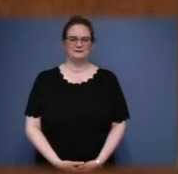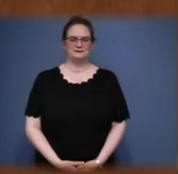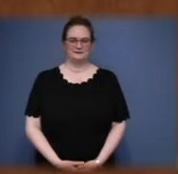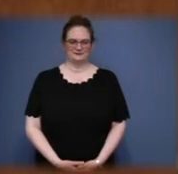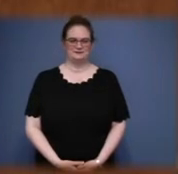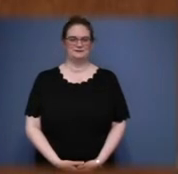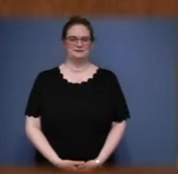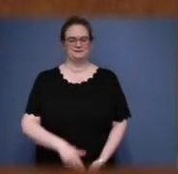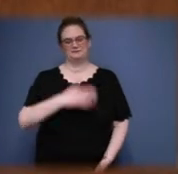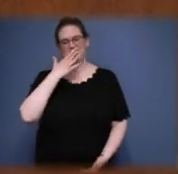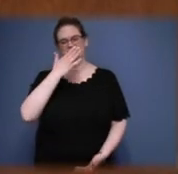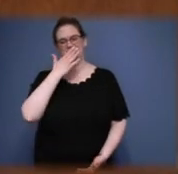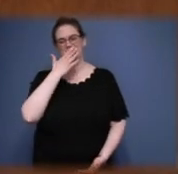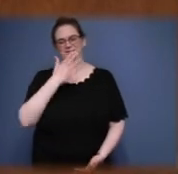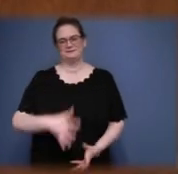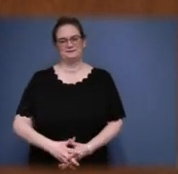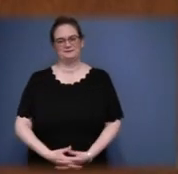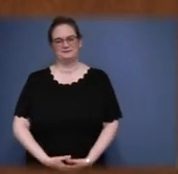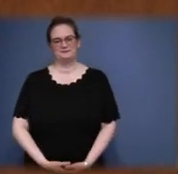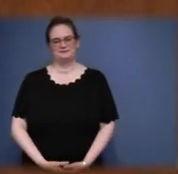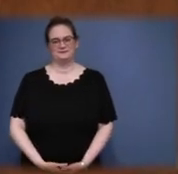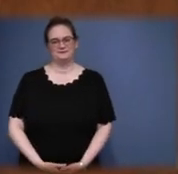Okay. Thank you. Thank you.